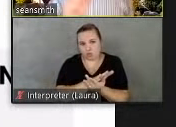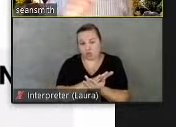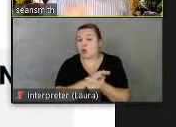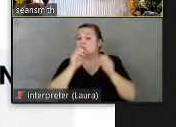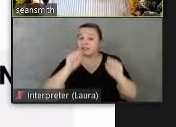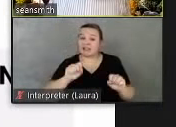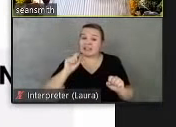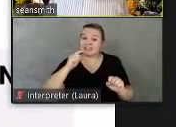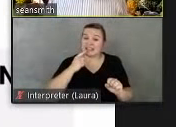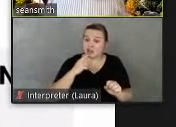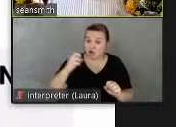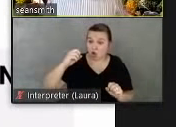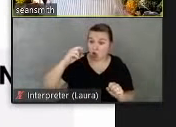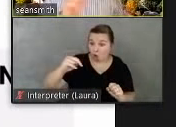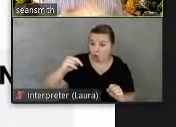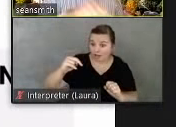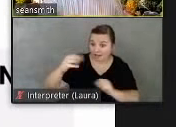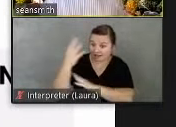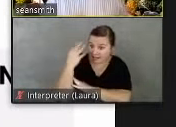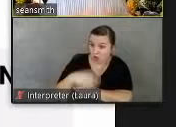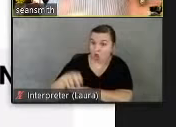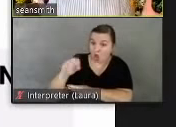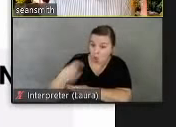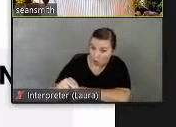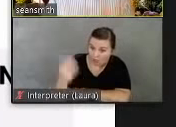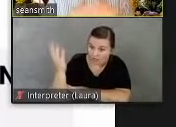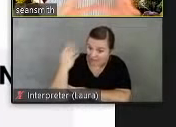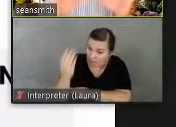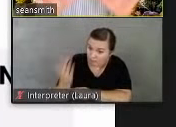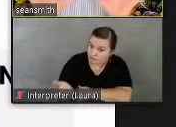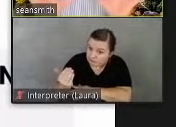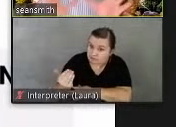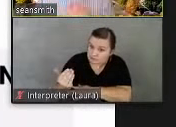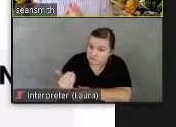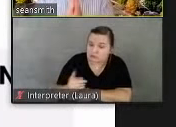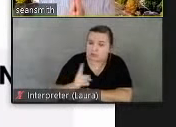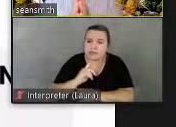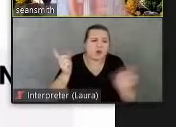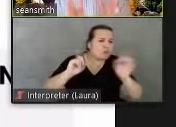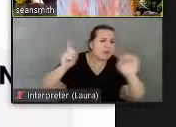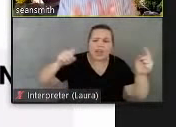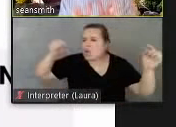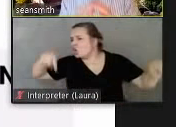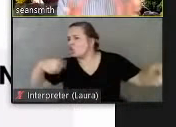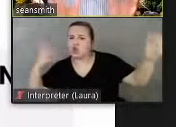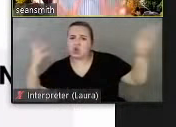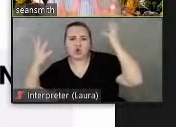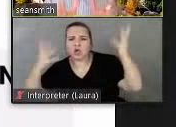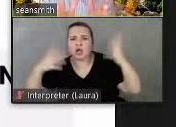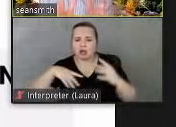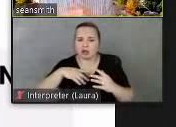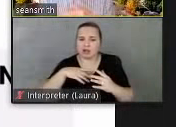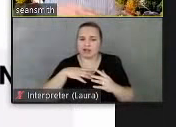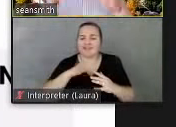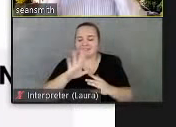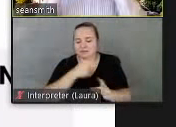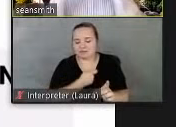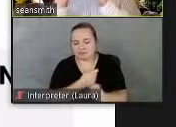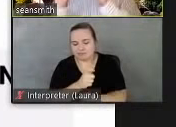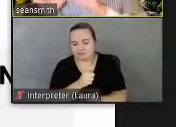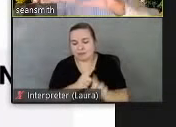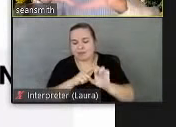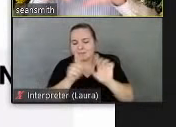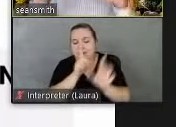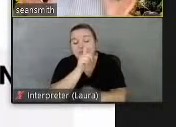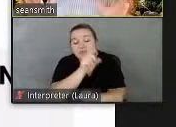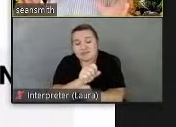turn on that camera so many times or get in your seat. Where are you? I'm kidding. But anyways, executive function skills. Okay. So think of